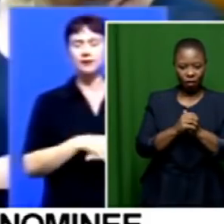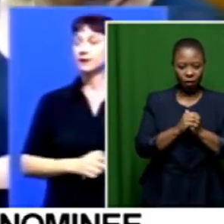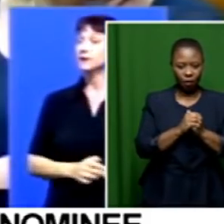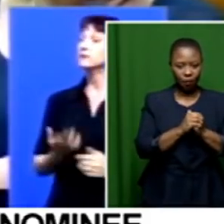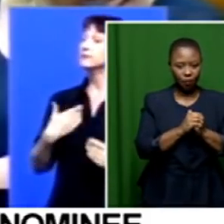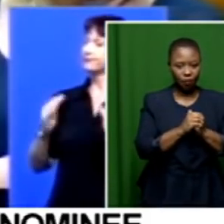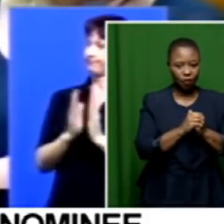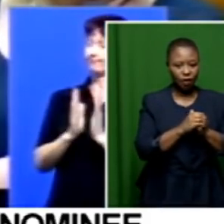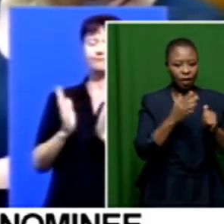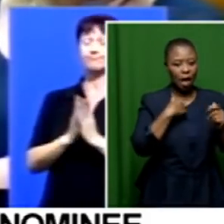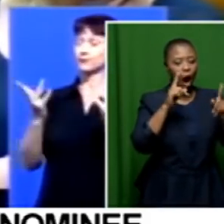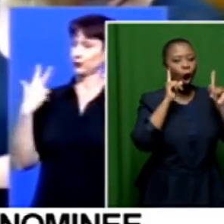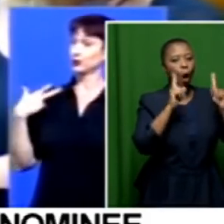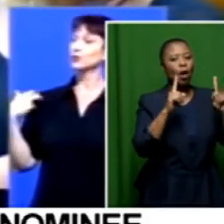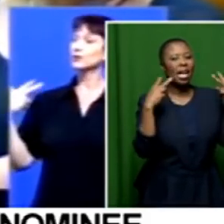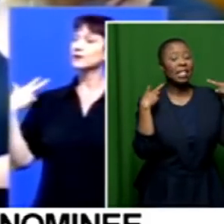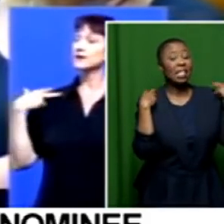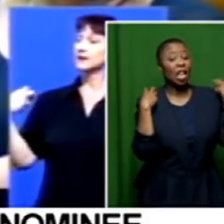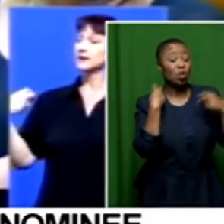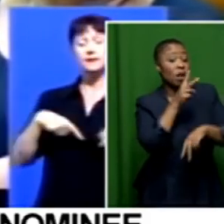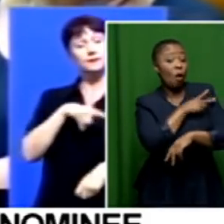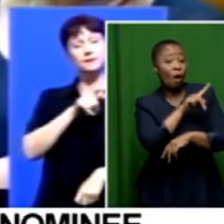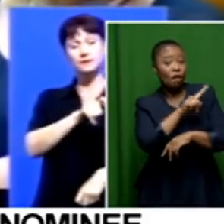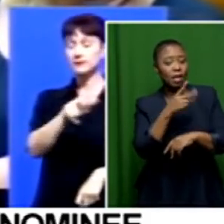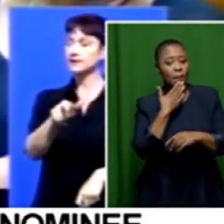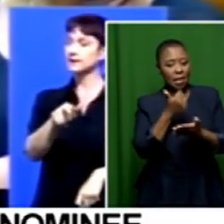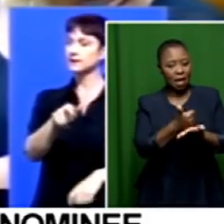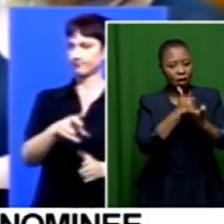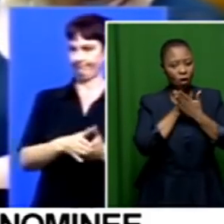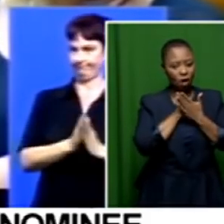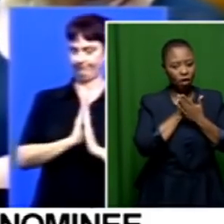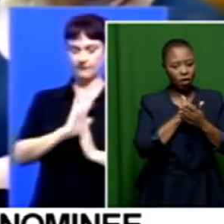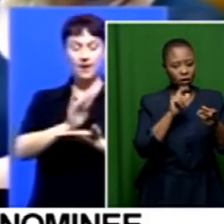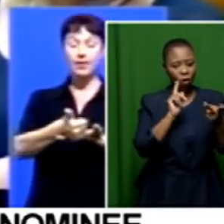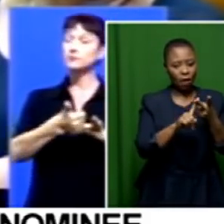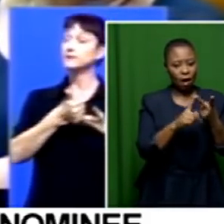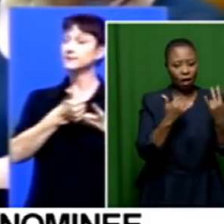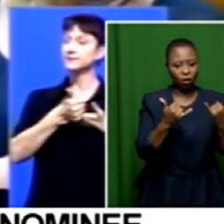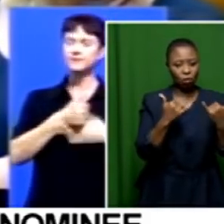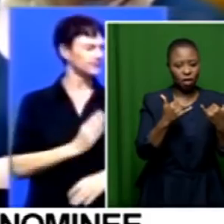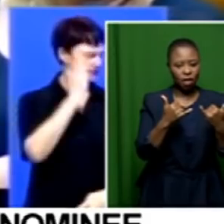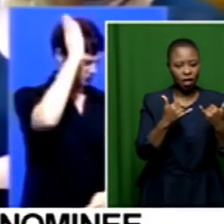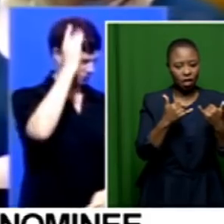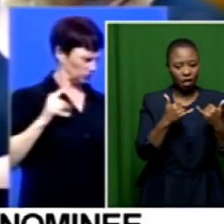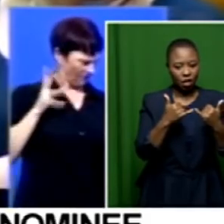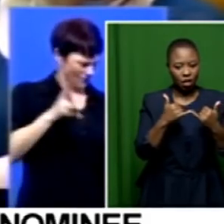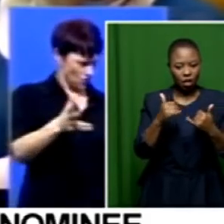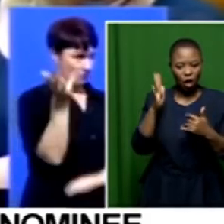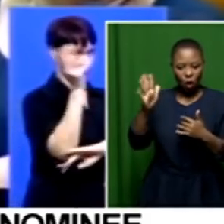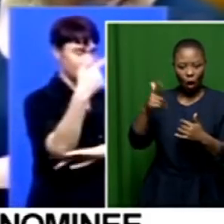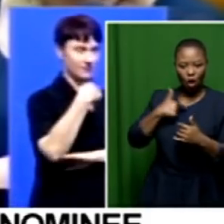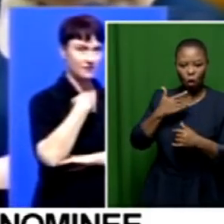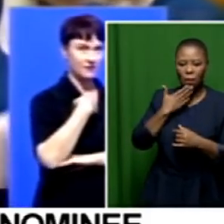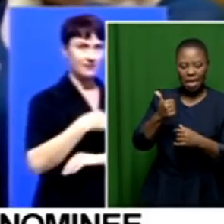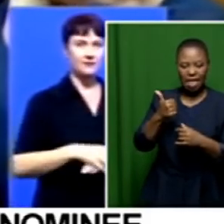the security officers to please assist. But Honorable Speaker, we want to speak. Madam Speaker,